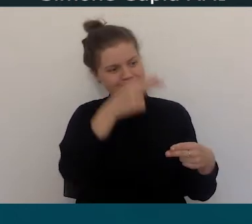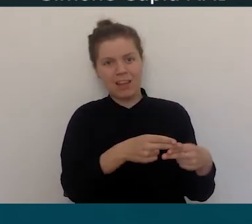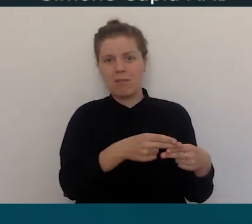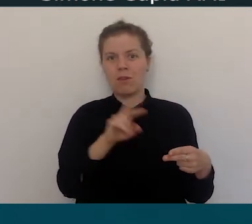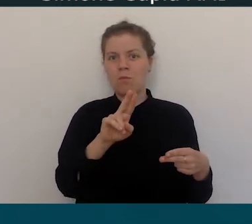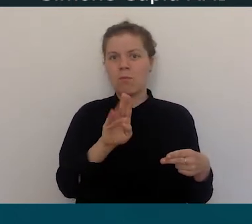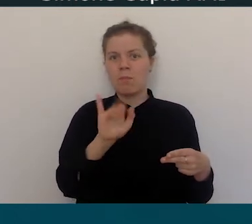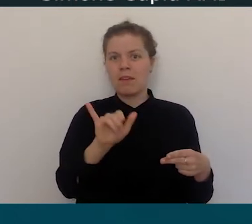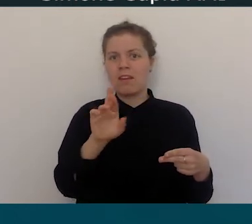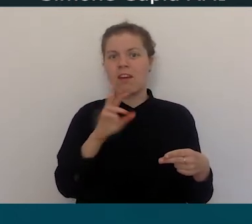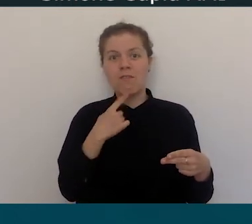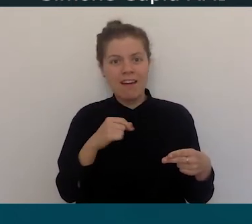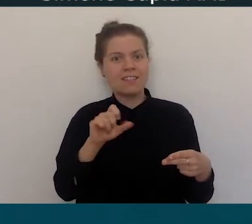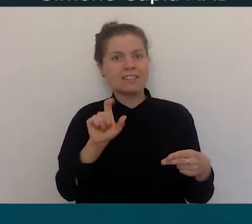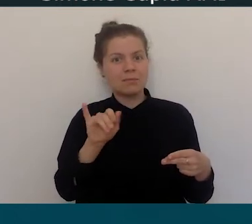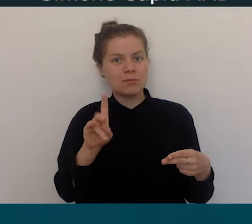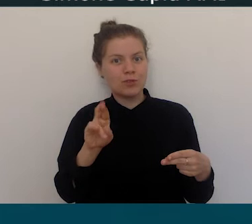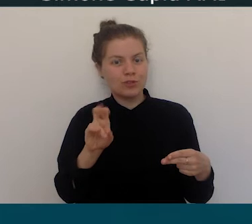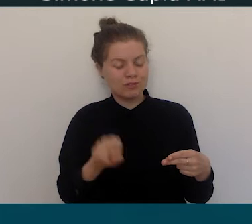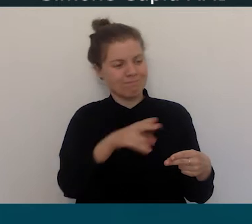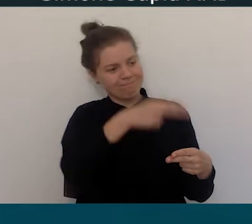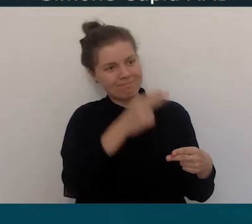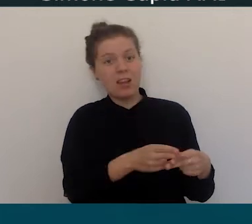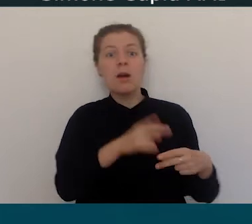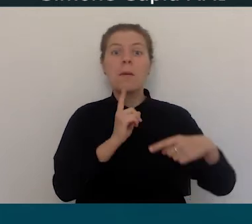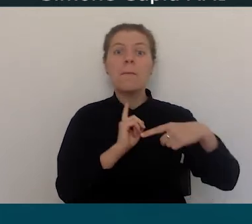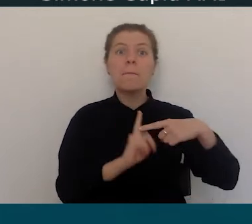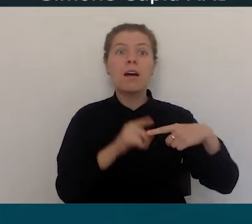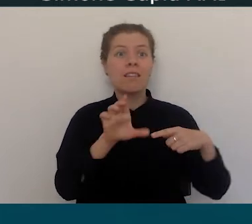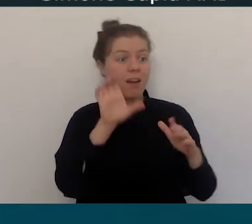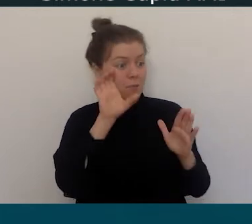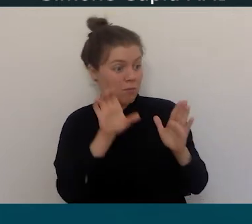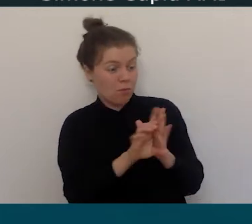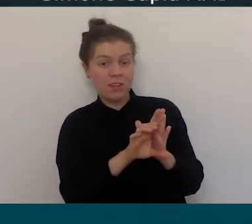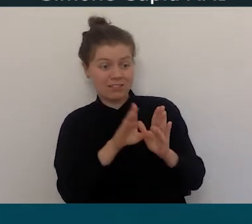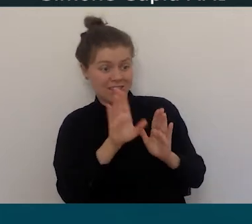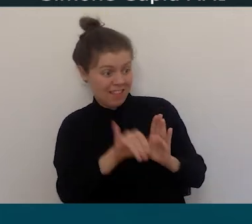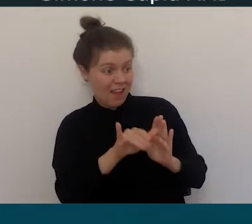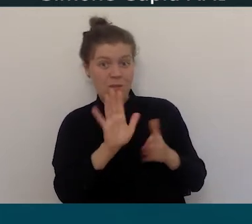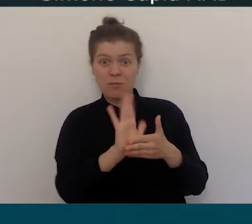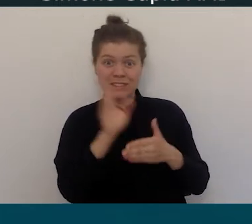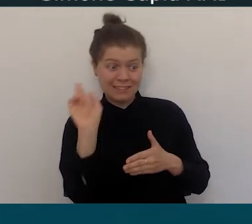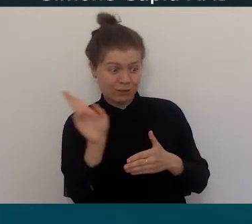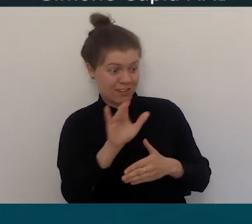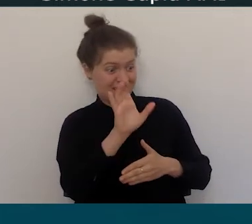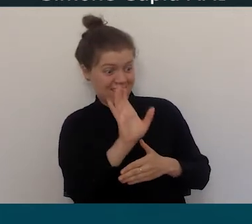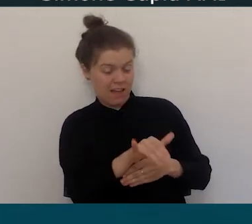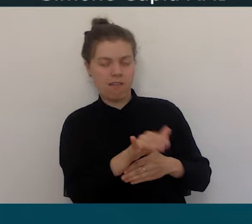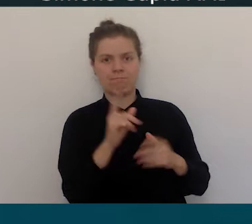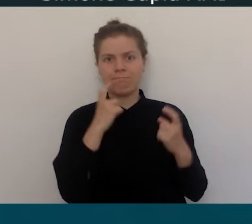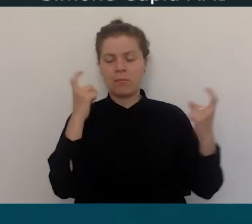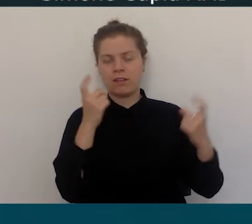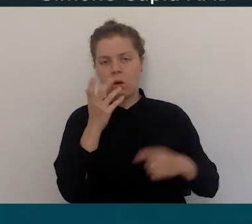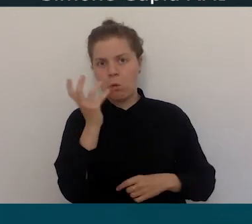of the piece of iconic filmography, and it's how it will always be referenced, the ruby slippers from The Wizard of Oz. So whether